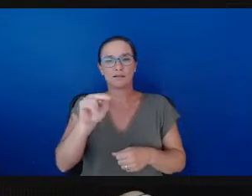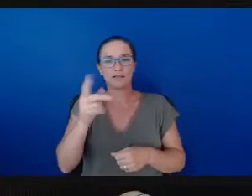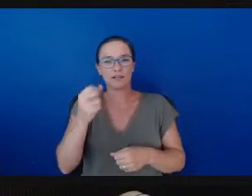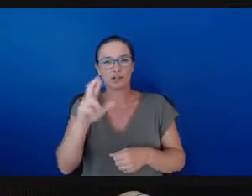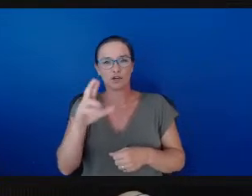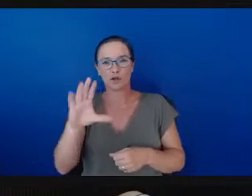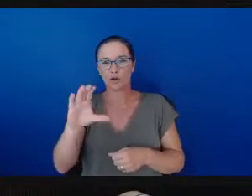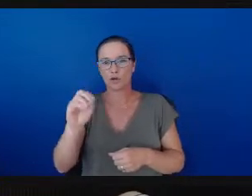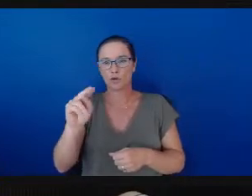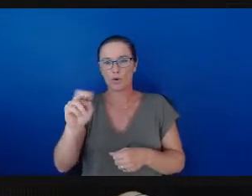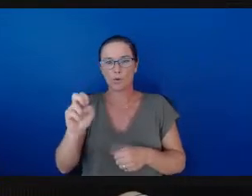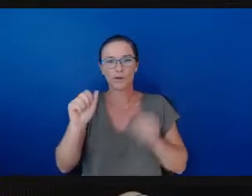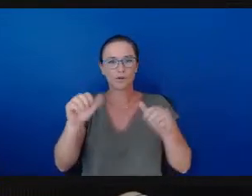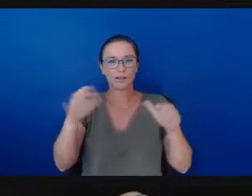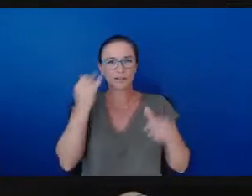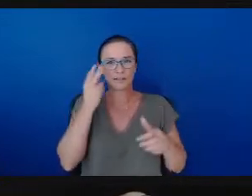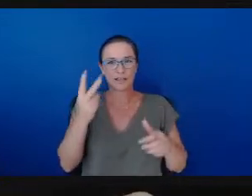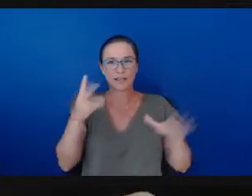perimeters, as you see on the screen here.